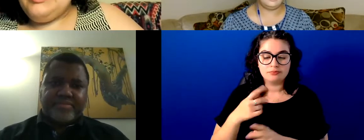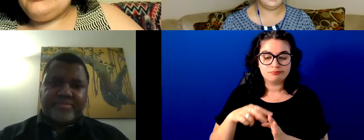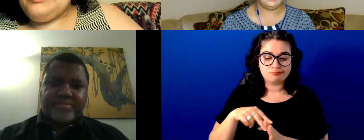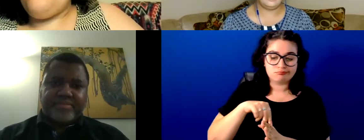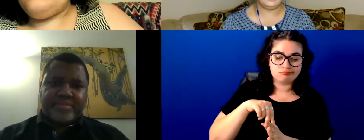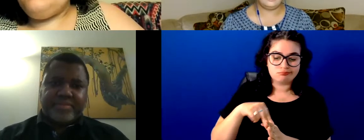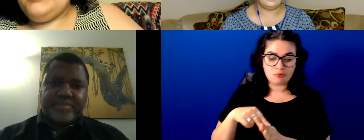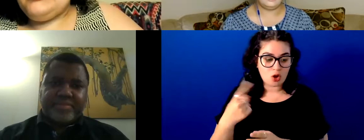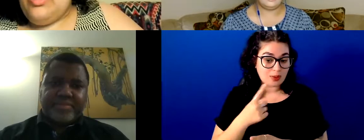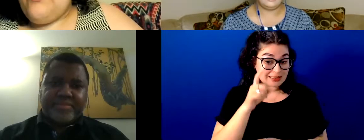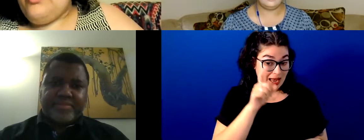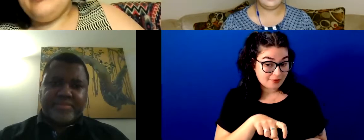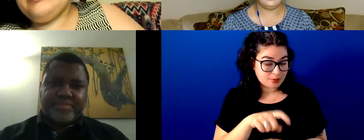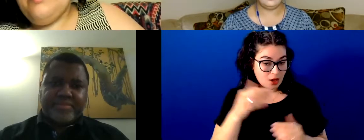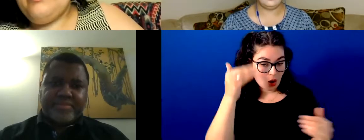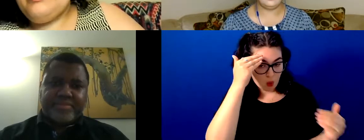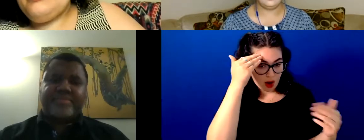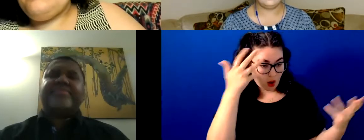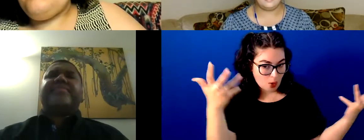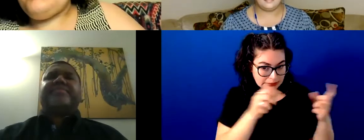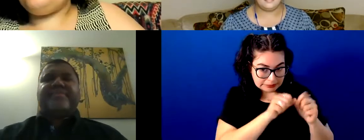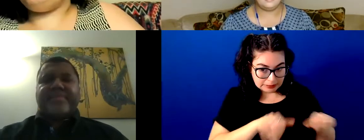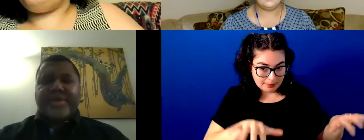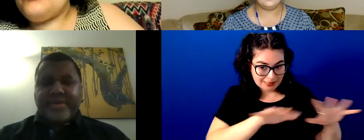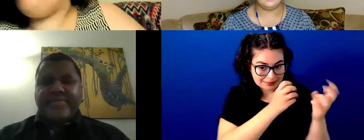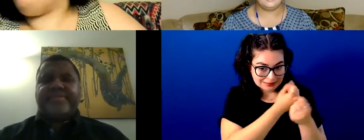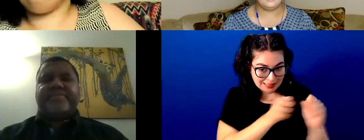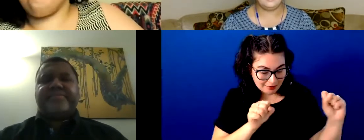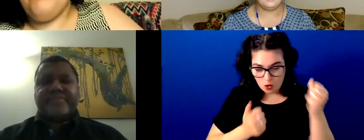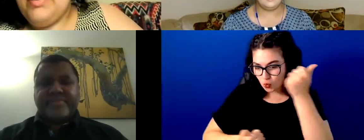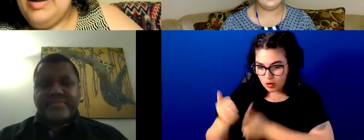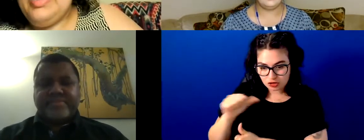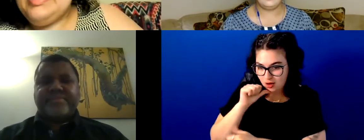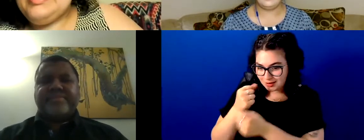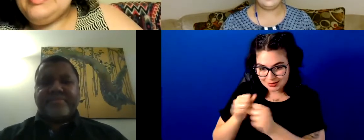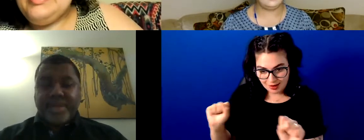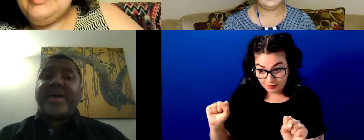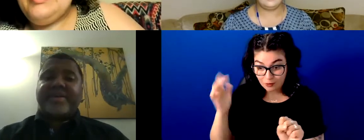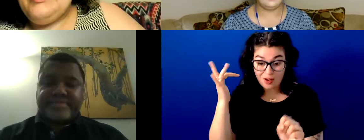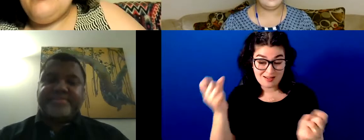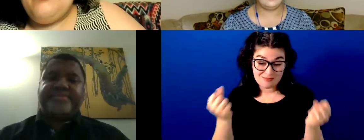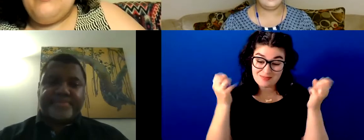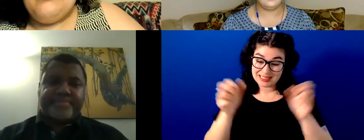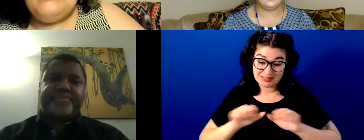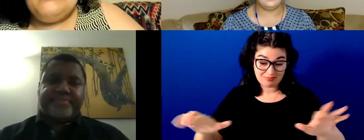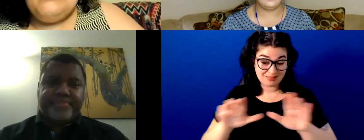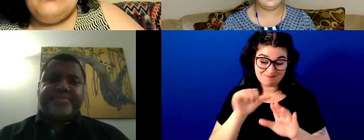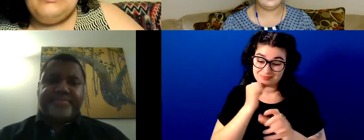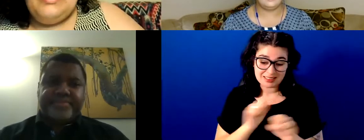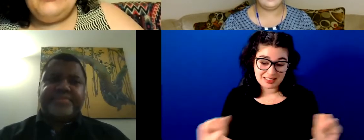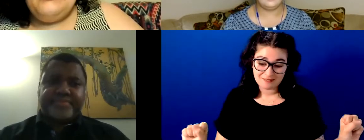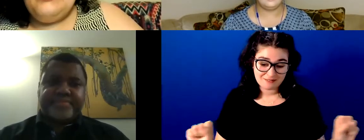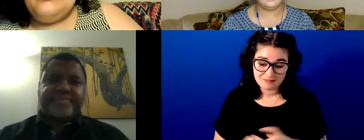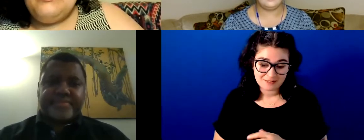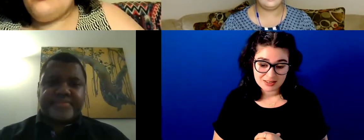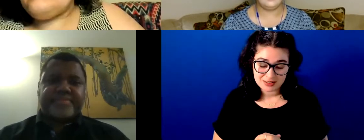is not, like what spaces are and are not safe, because so many of them are not. And the